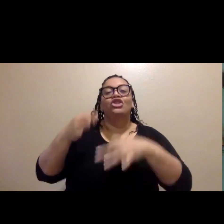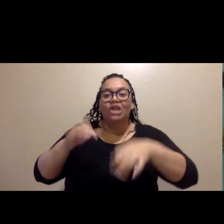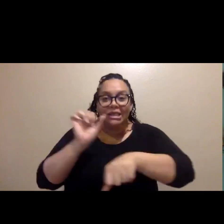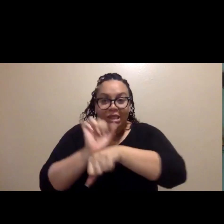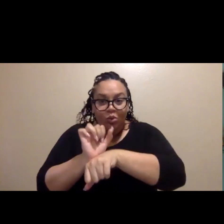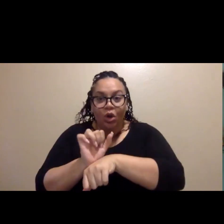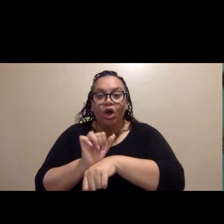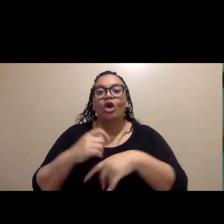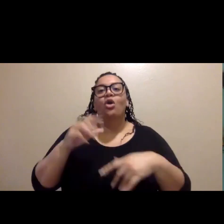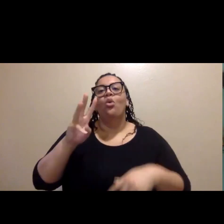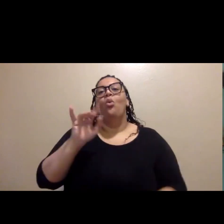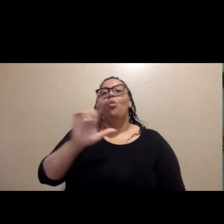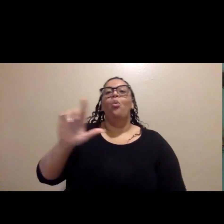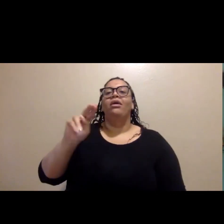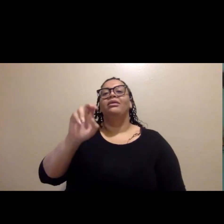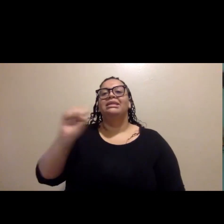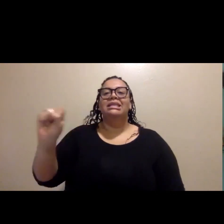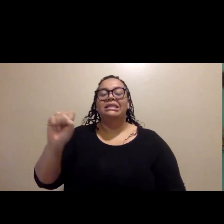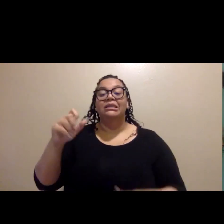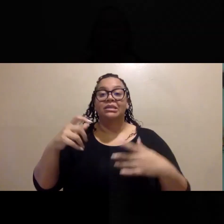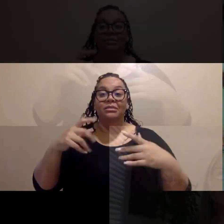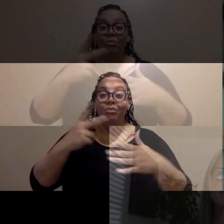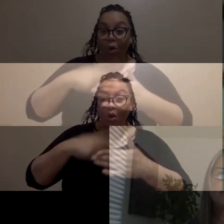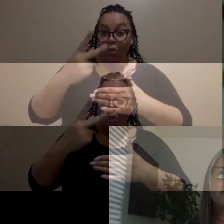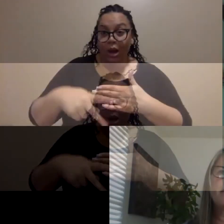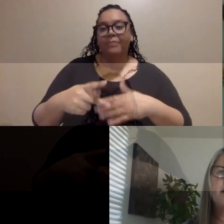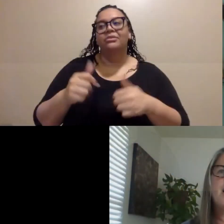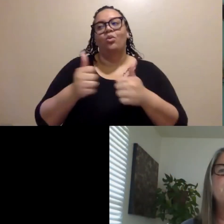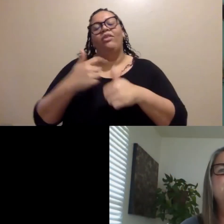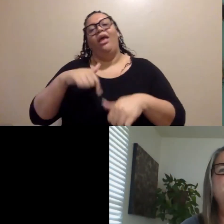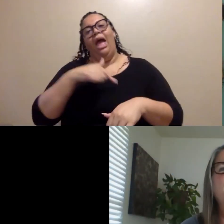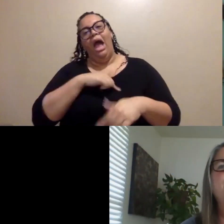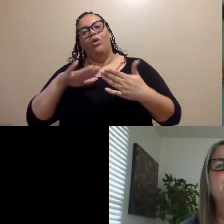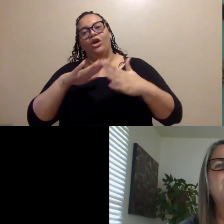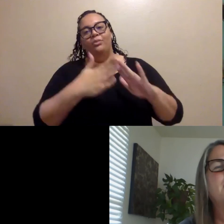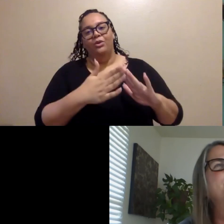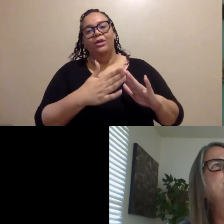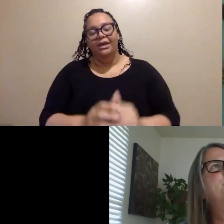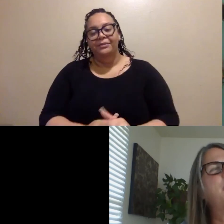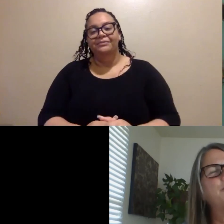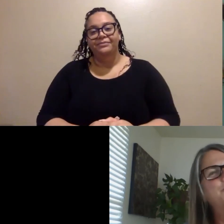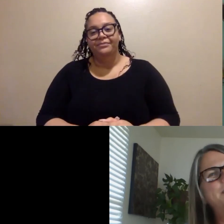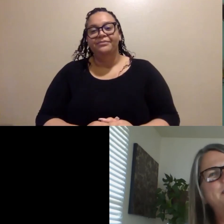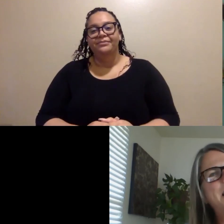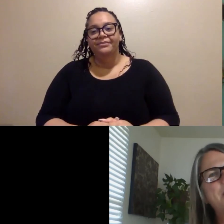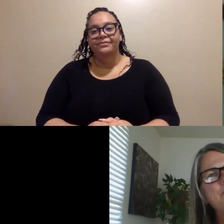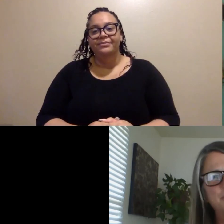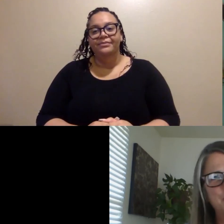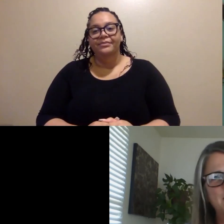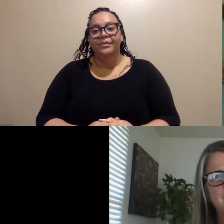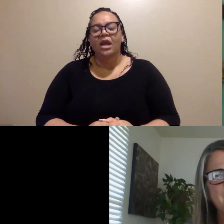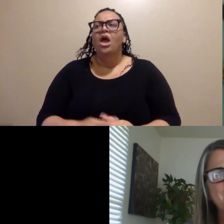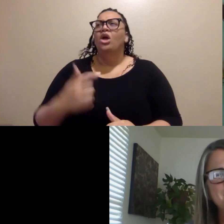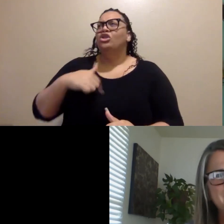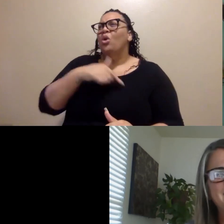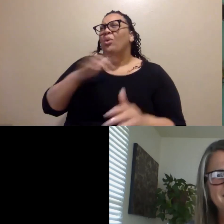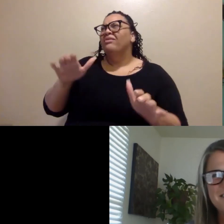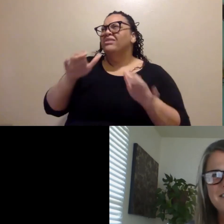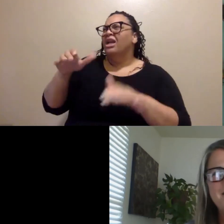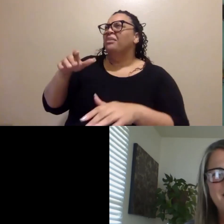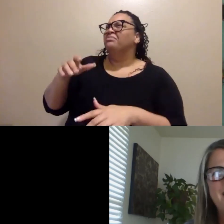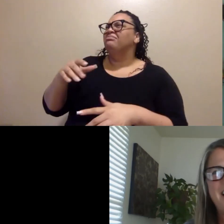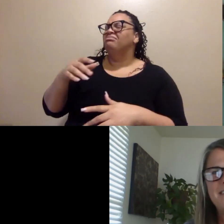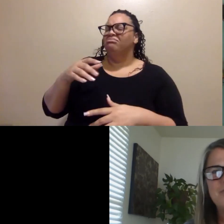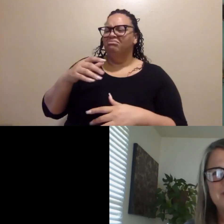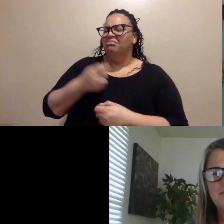programs to our community. That's a lot. So we've done a poetry slam with Jessica.